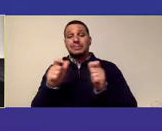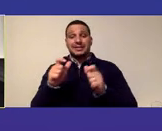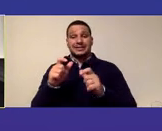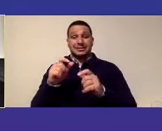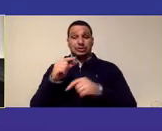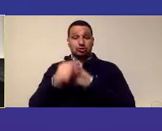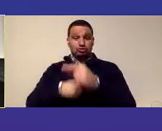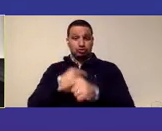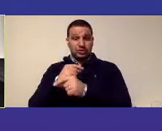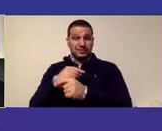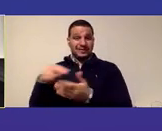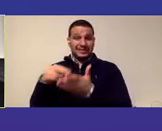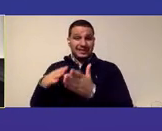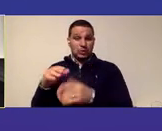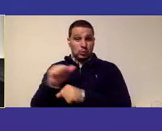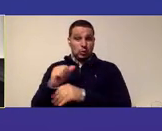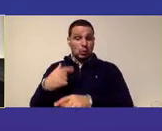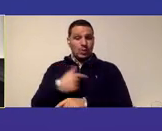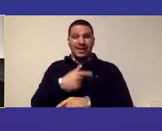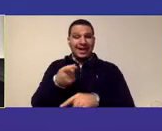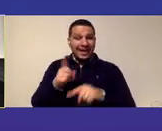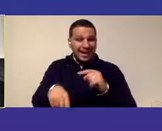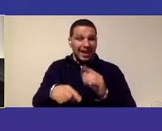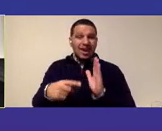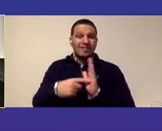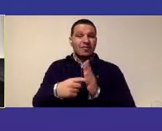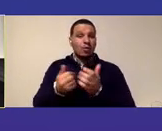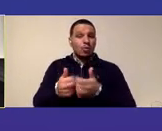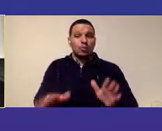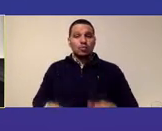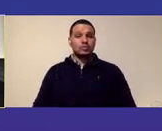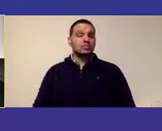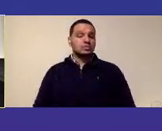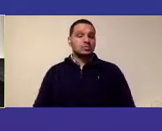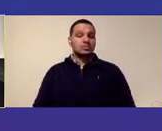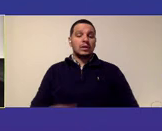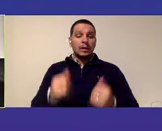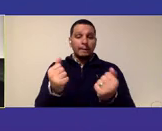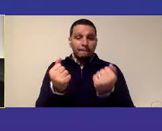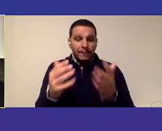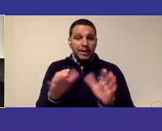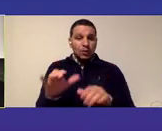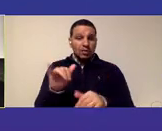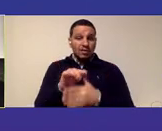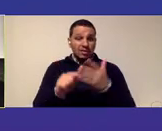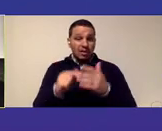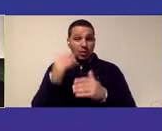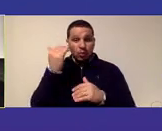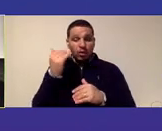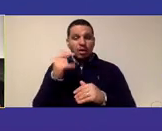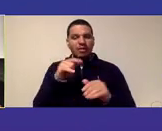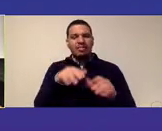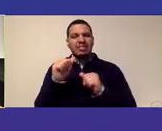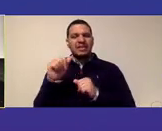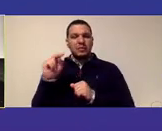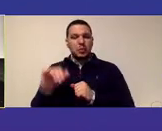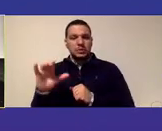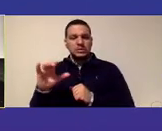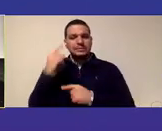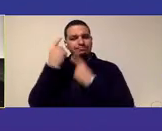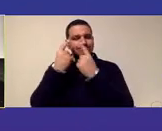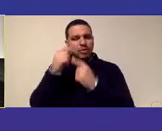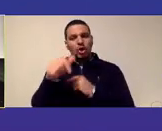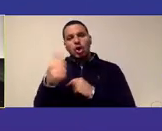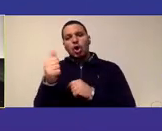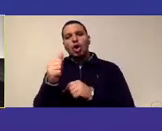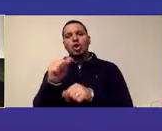of dance workers that we cannot afford to lose. And many are doing so as they leave the city and consider other